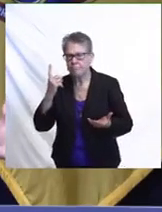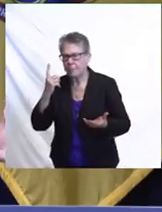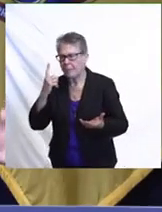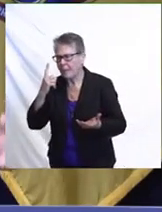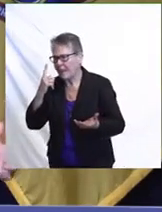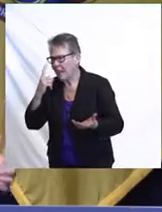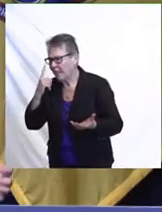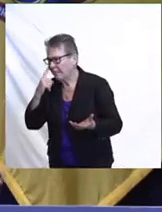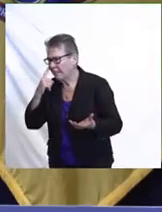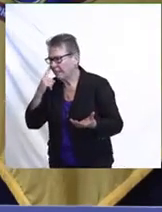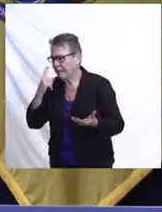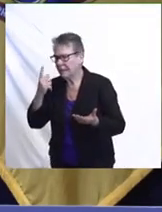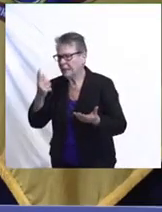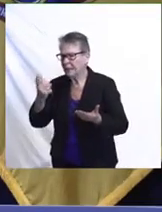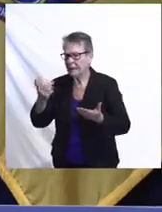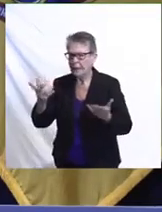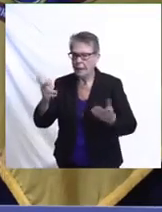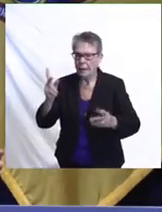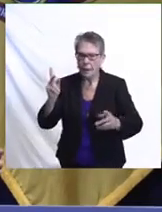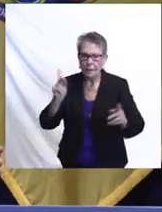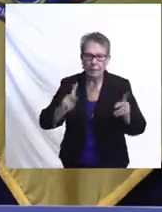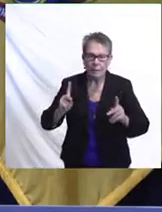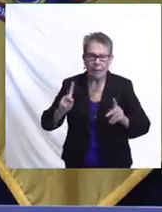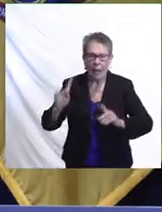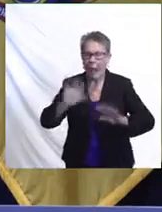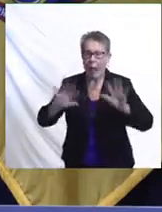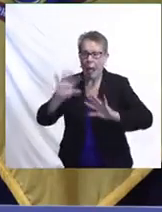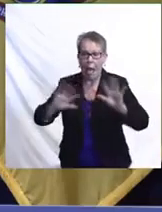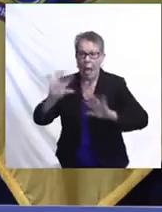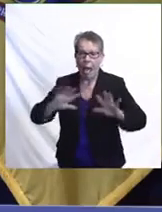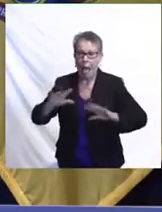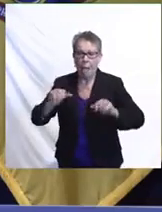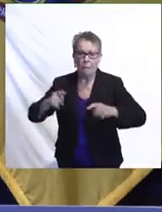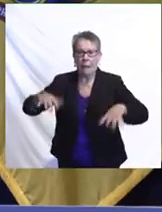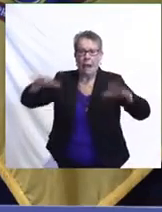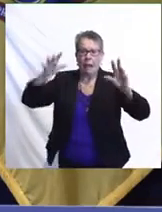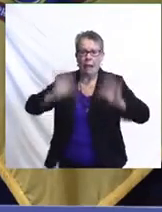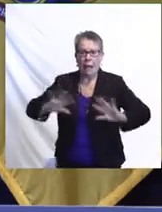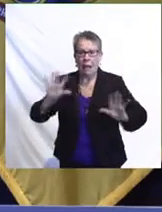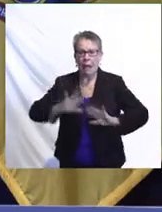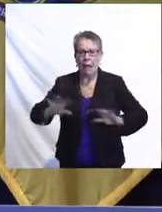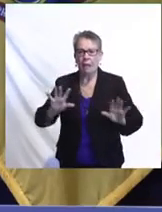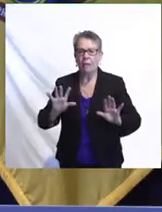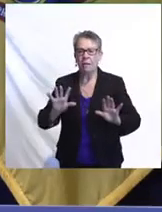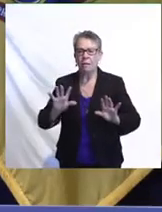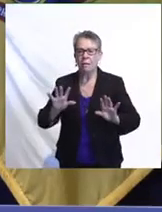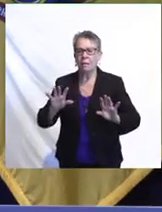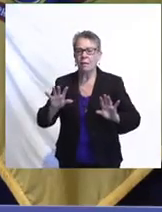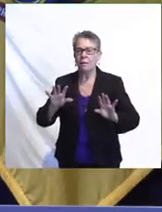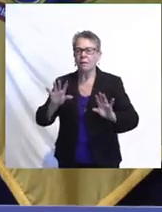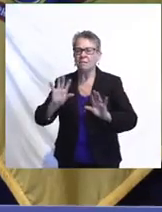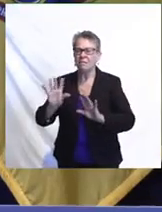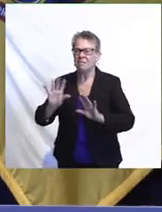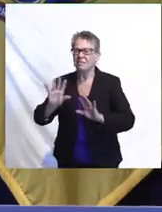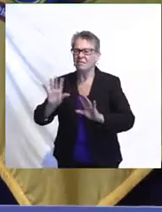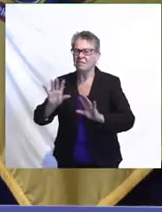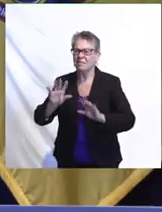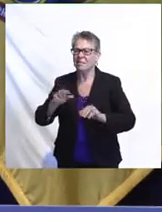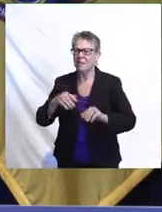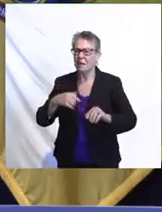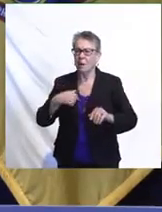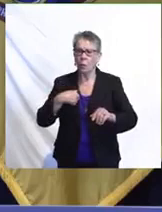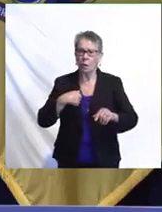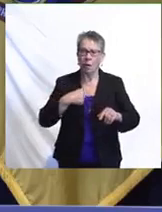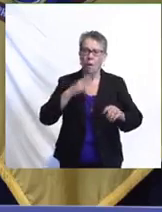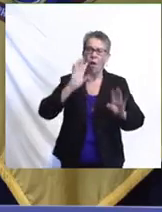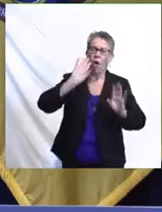is hysteria and over here is completely ignoring it, we got to be calibrated. We have to be sober. And